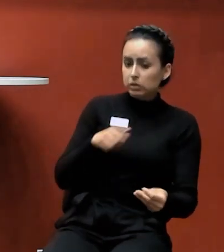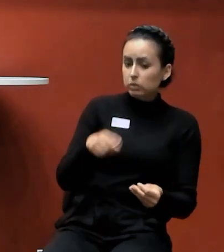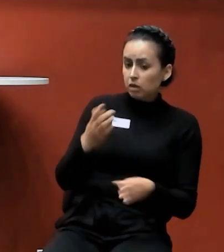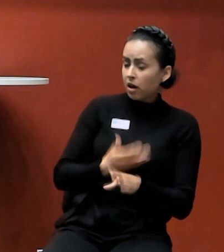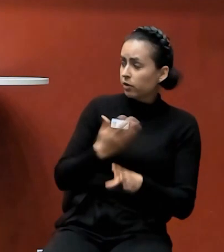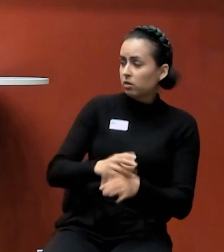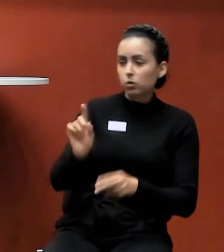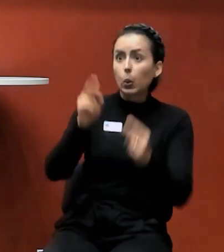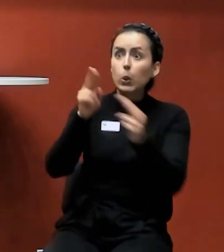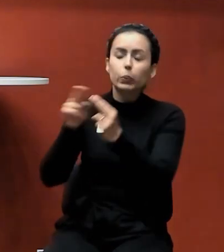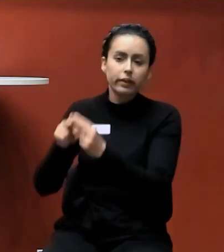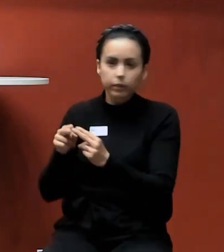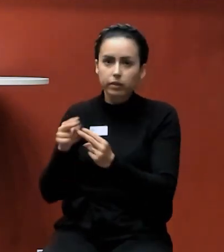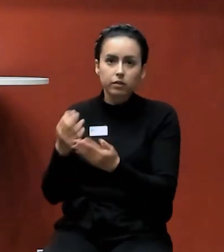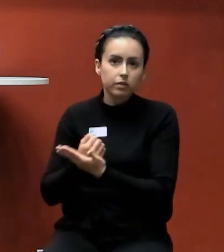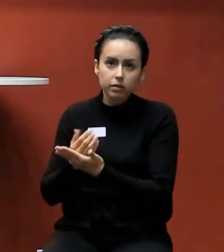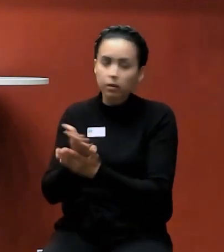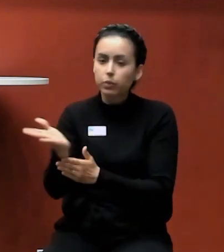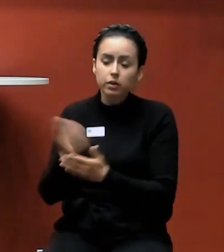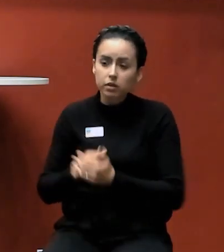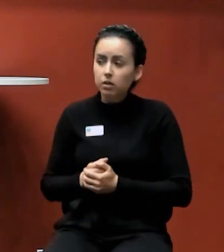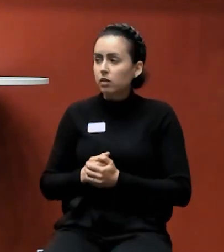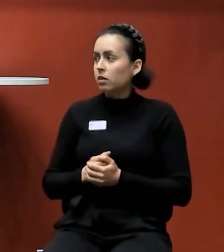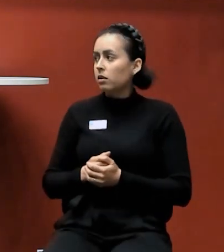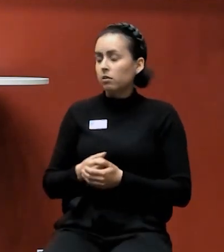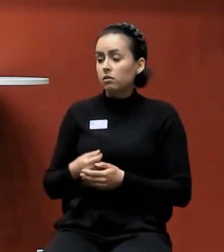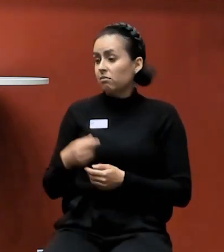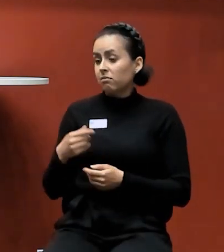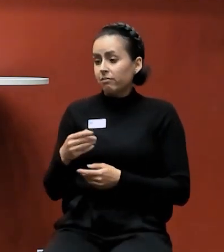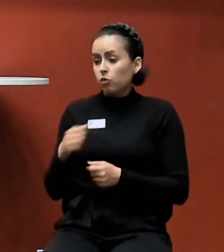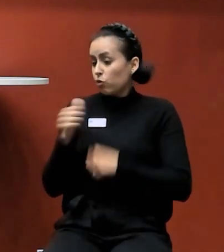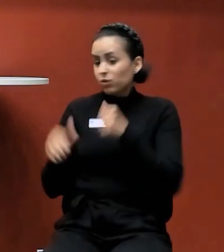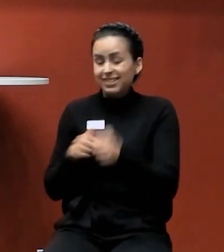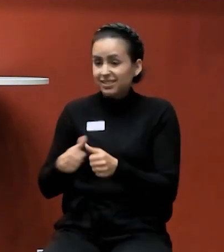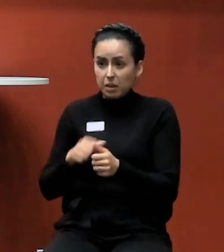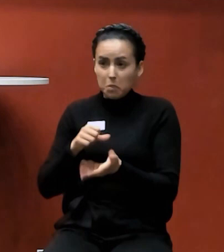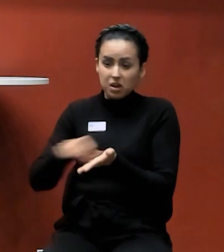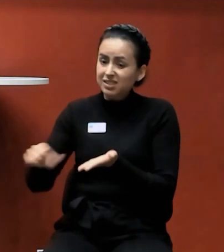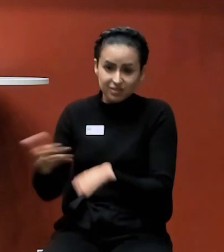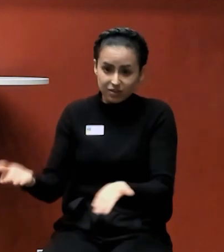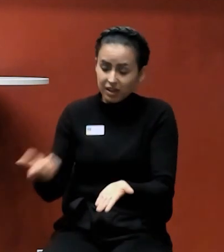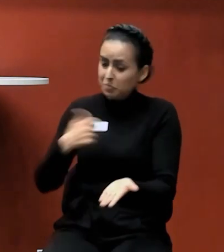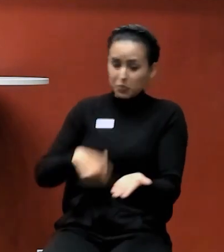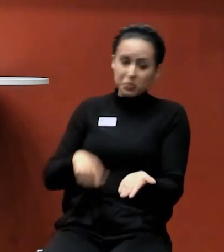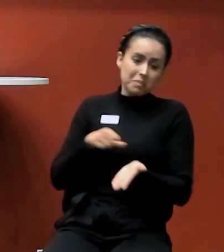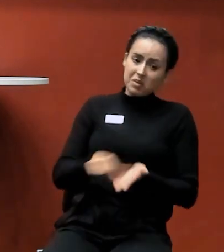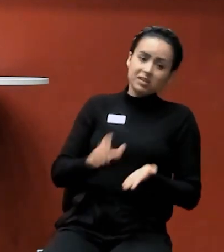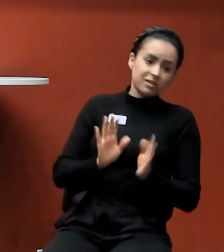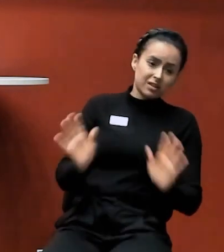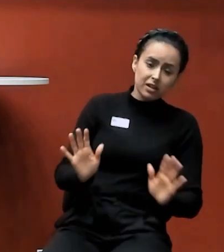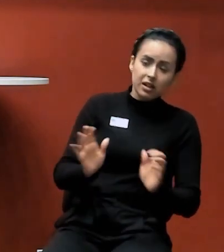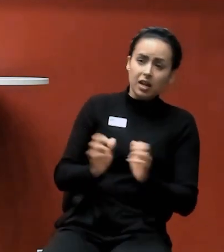through a connection. They weren't paid. I wasn't paid. We just made the